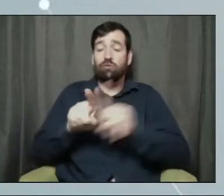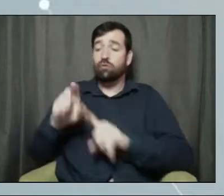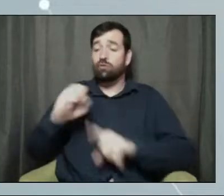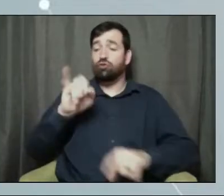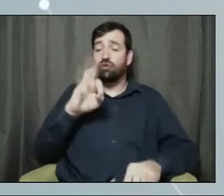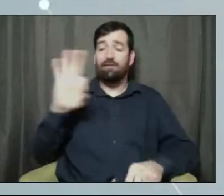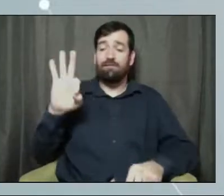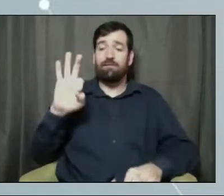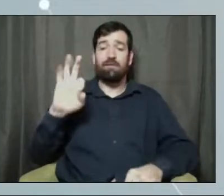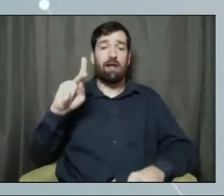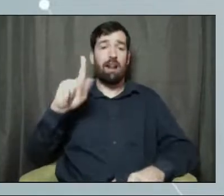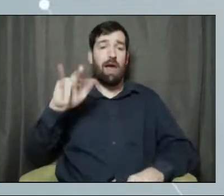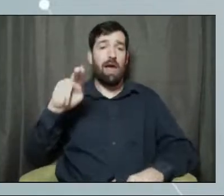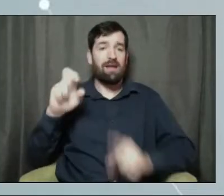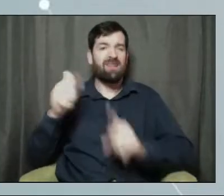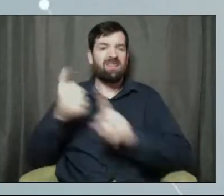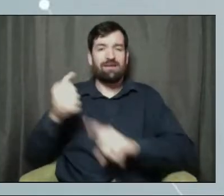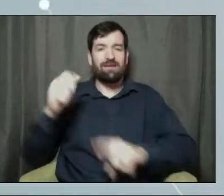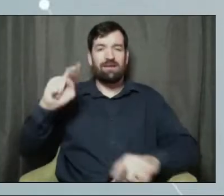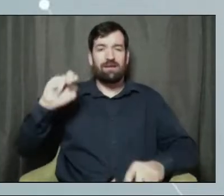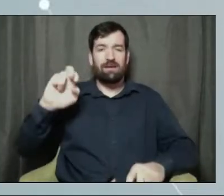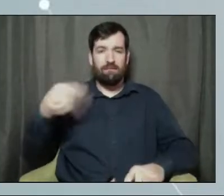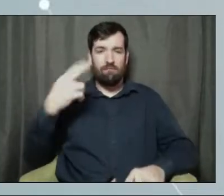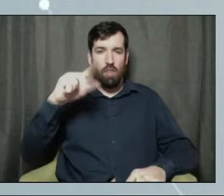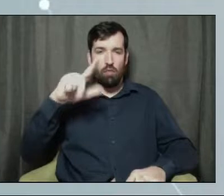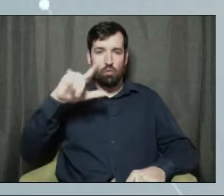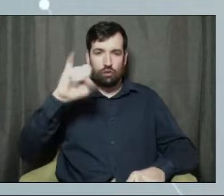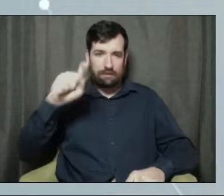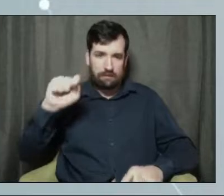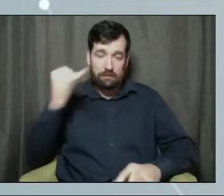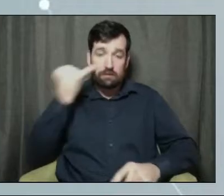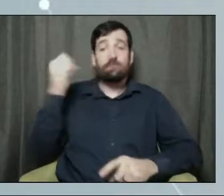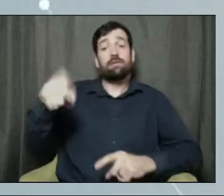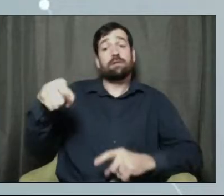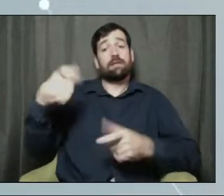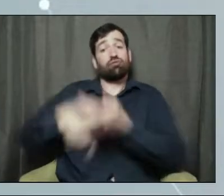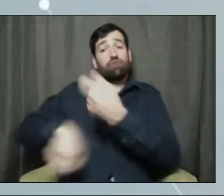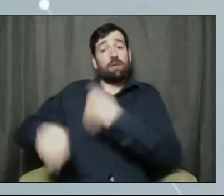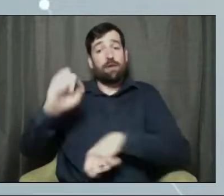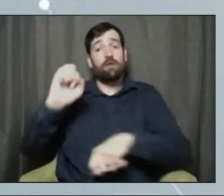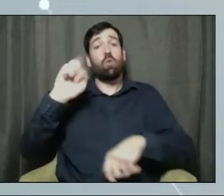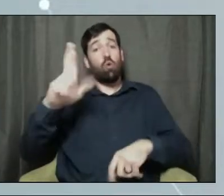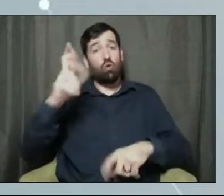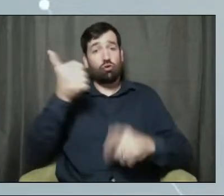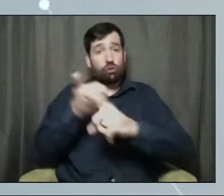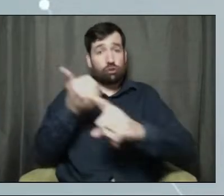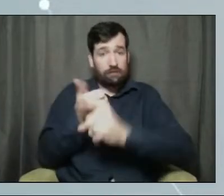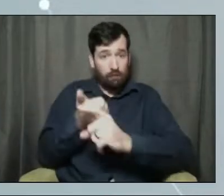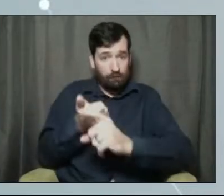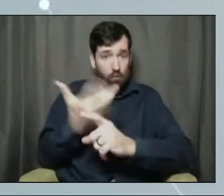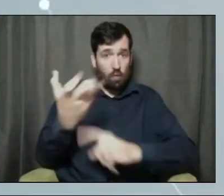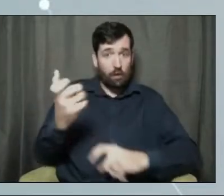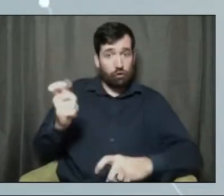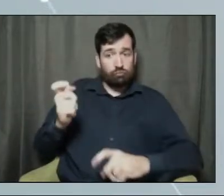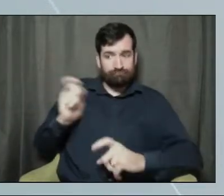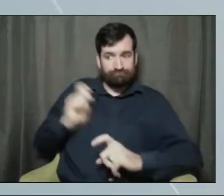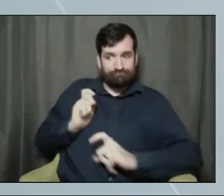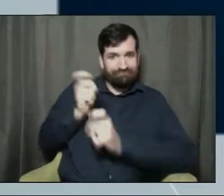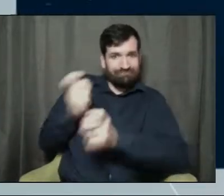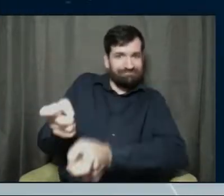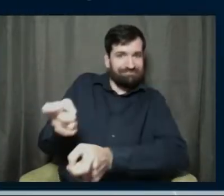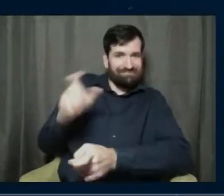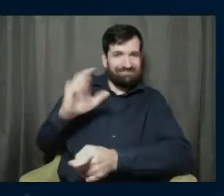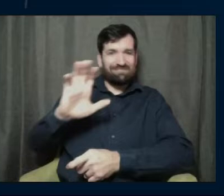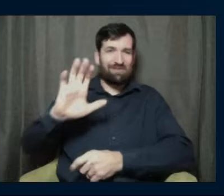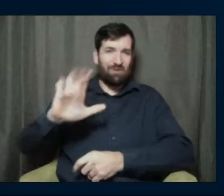us today to explore the best options if you need a transplant or if you yourself want to share your spare. All